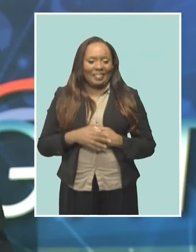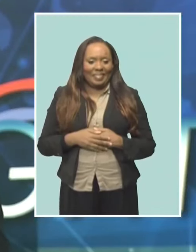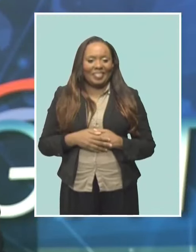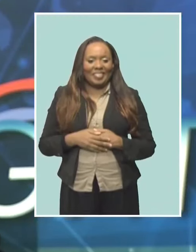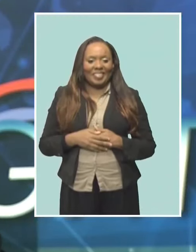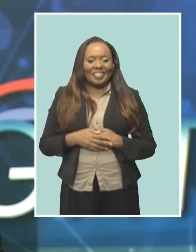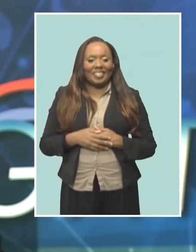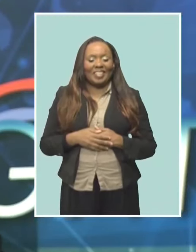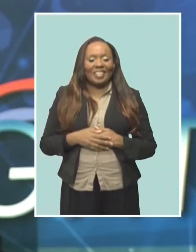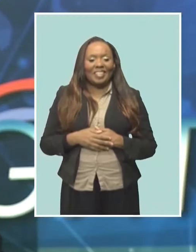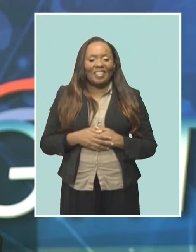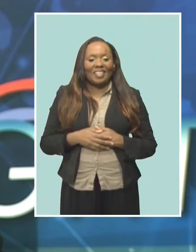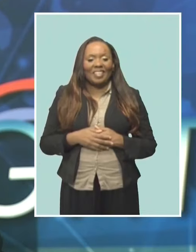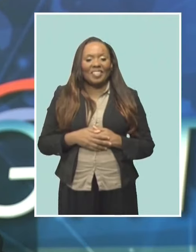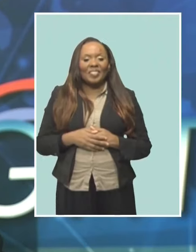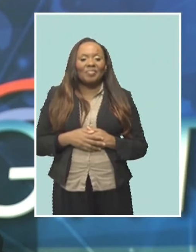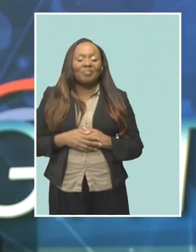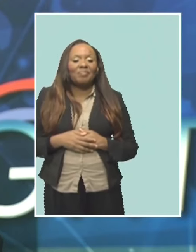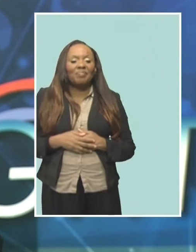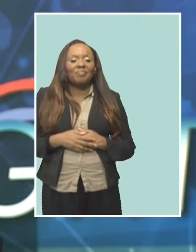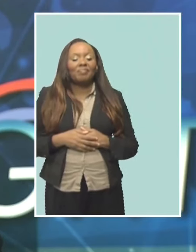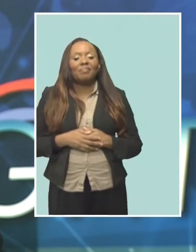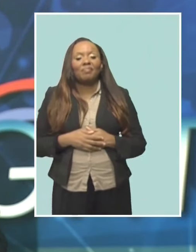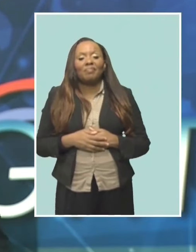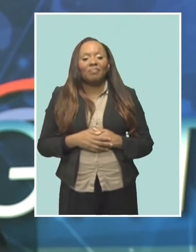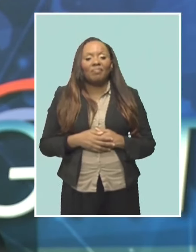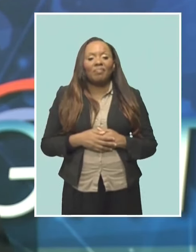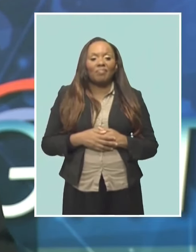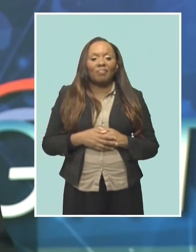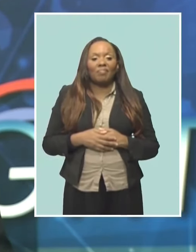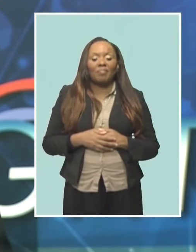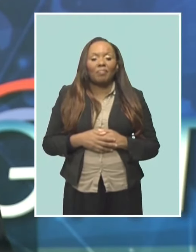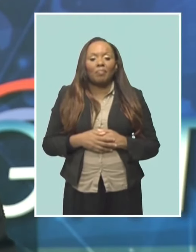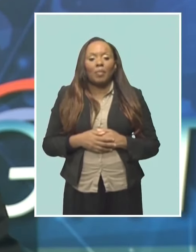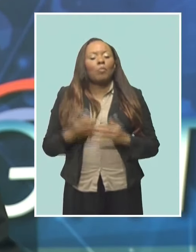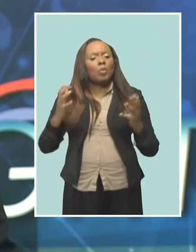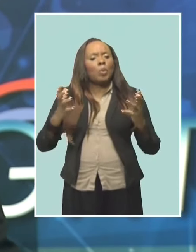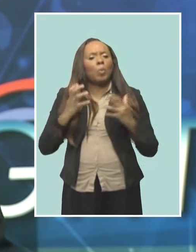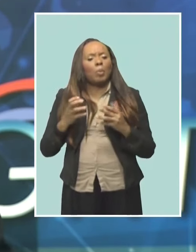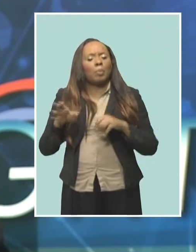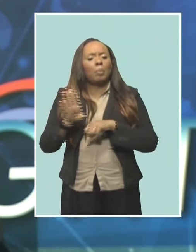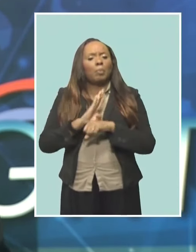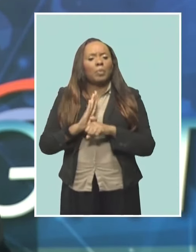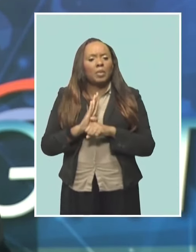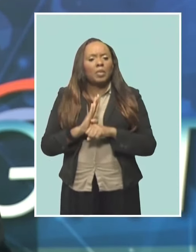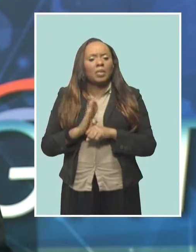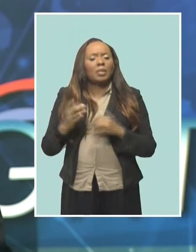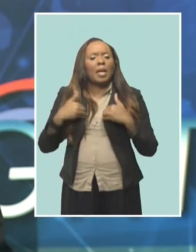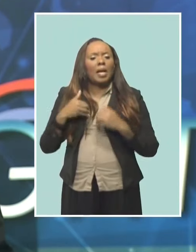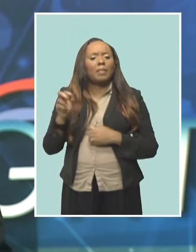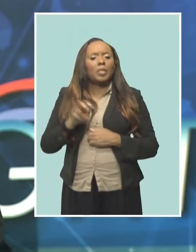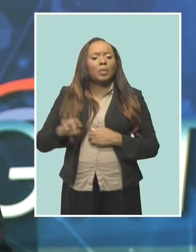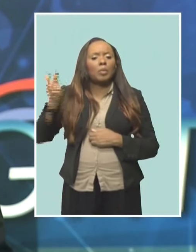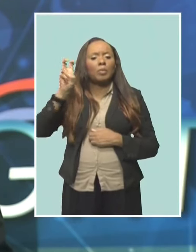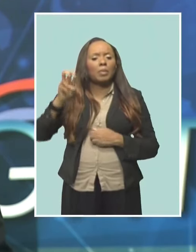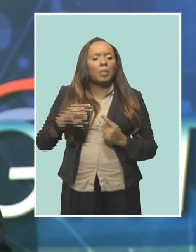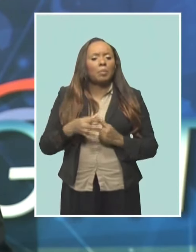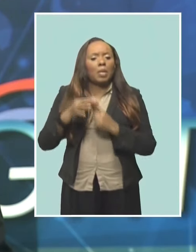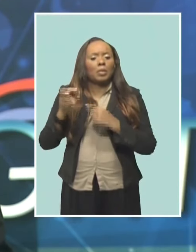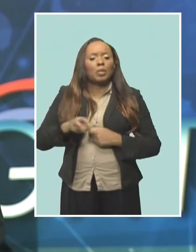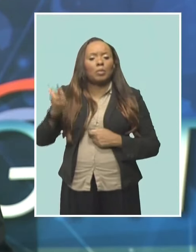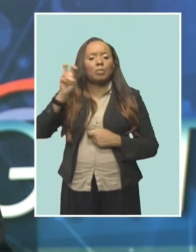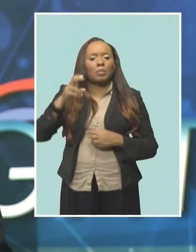are efforts to position Barbados as a destination of choice for gastronomy tourism. That's according to Special Projects Manager with the Barbados Hotel